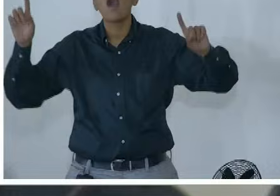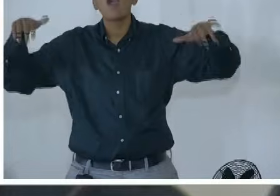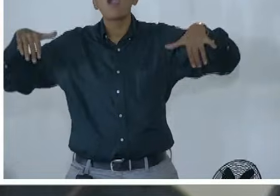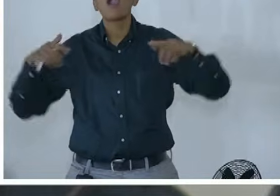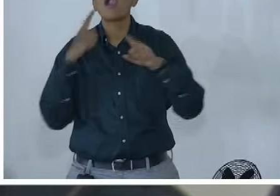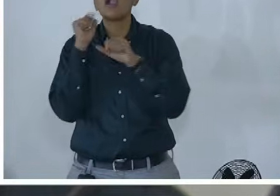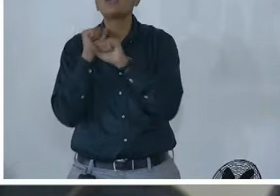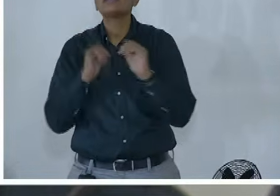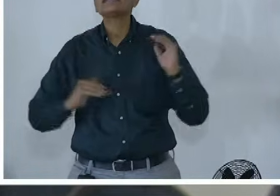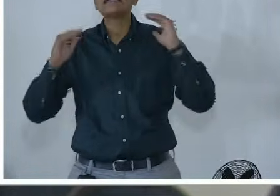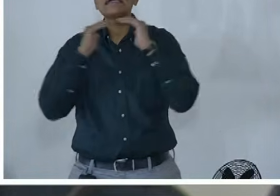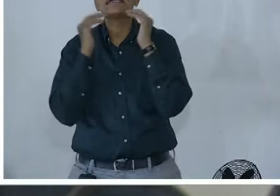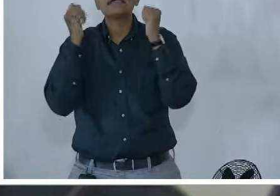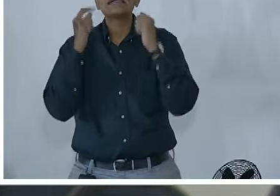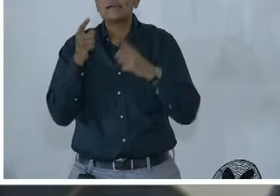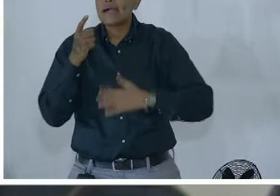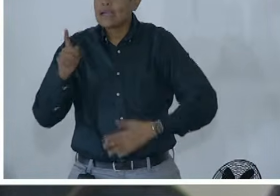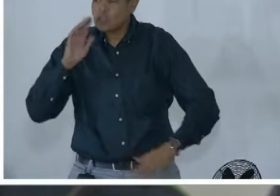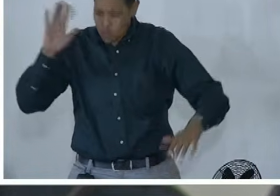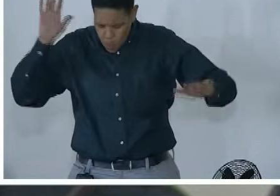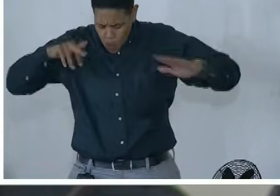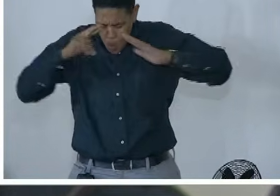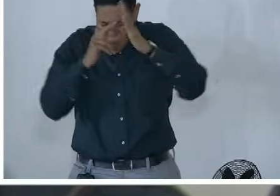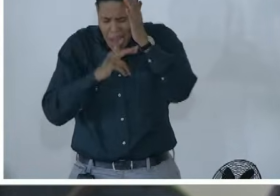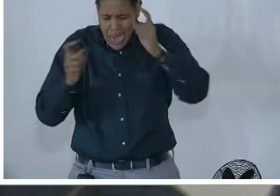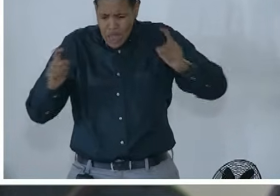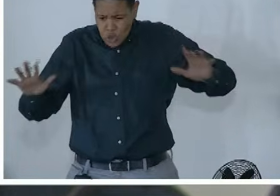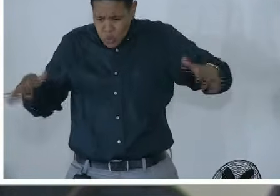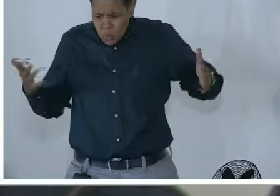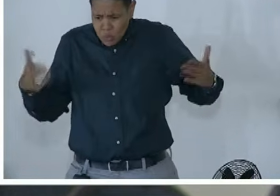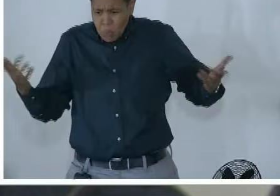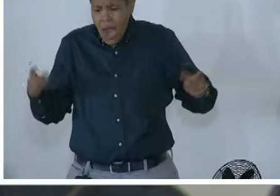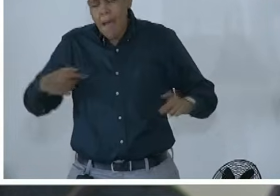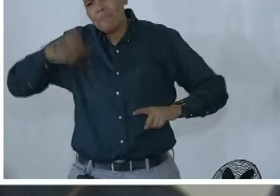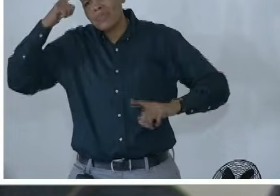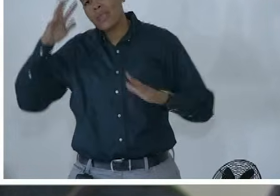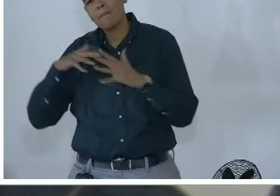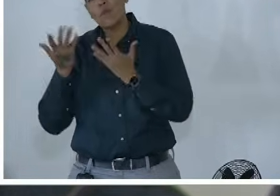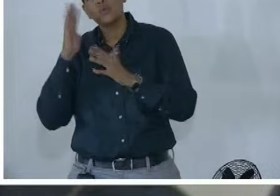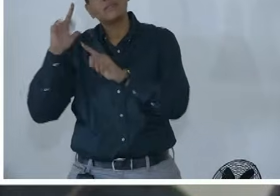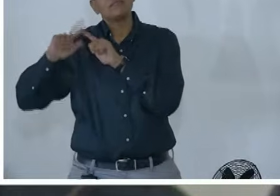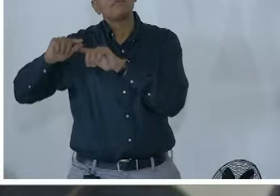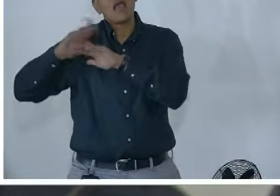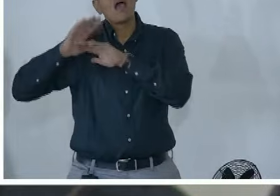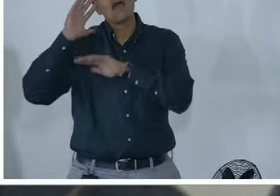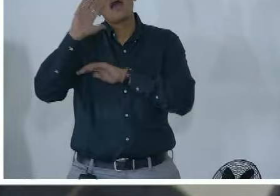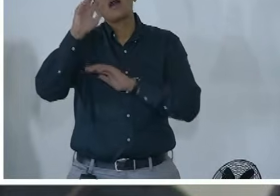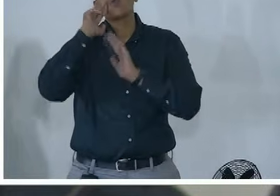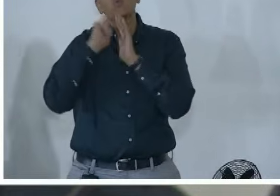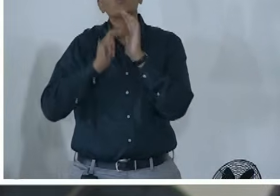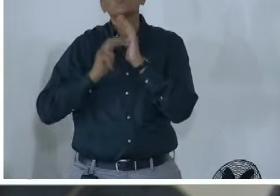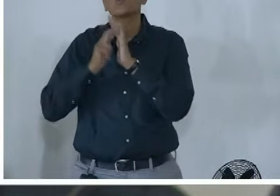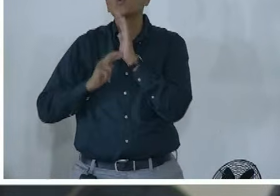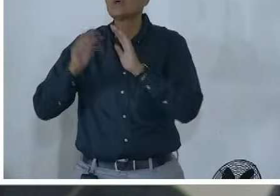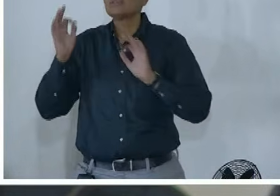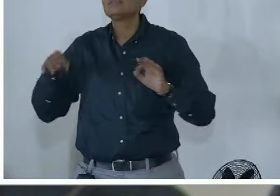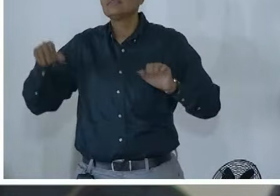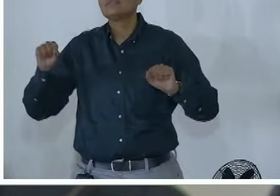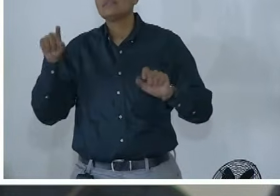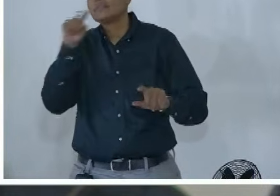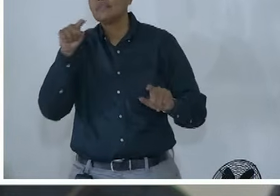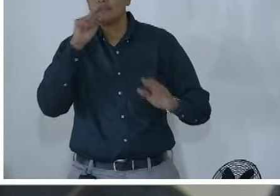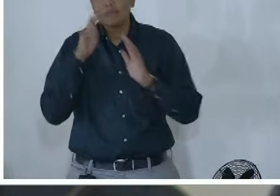not equate to overregulation. I think much will depend on the rules that are to be made,